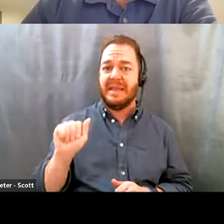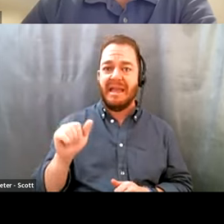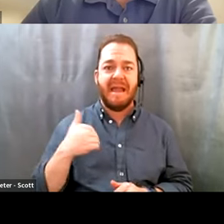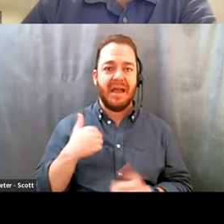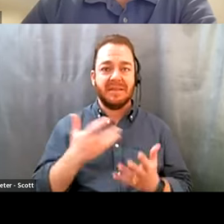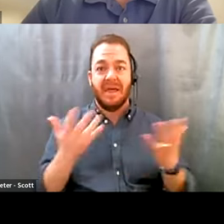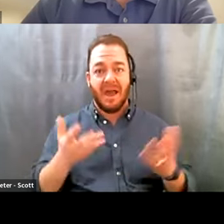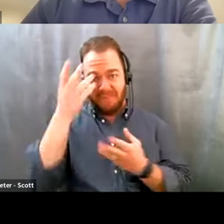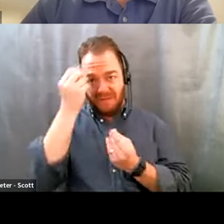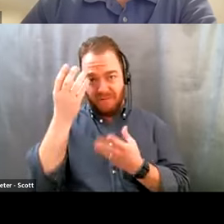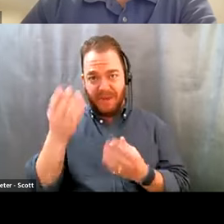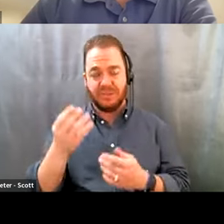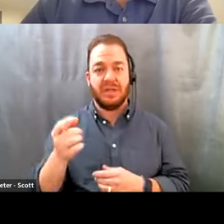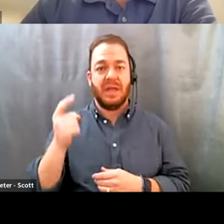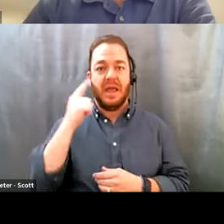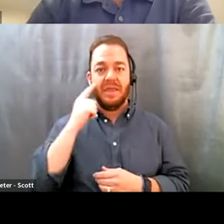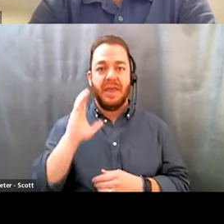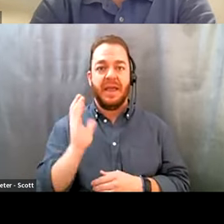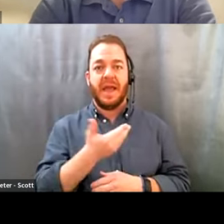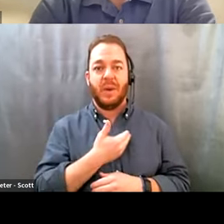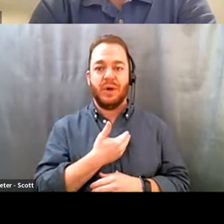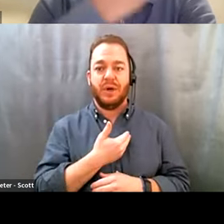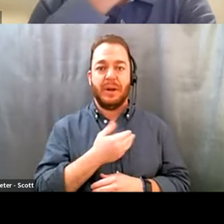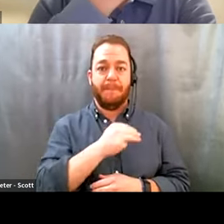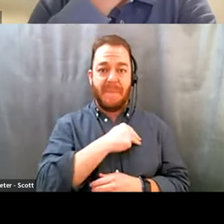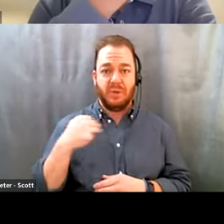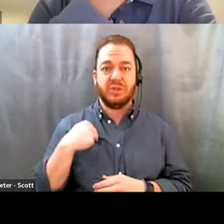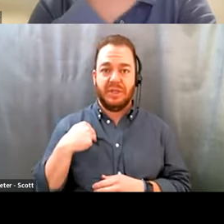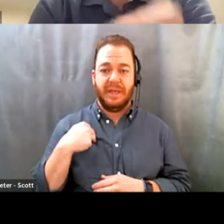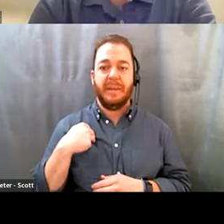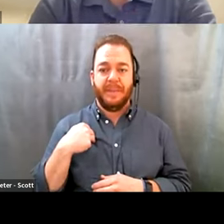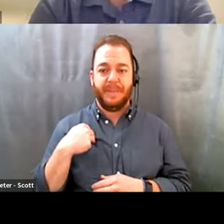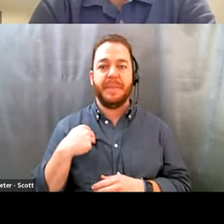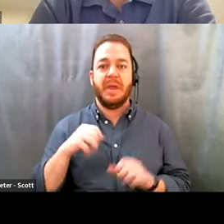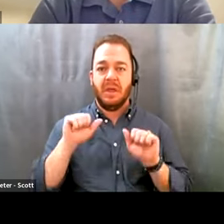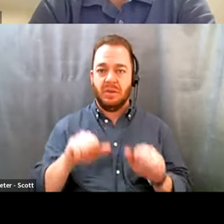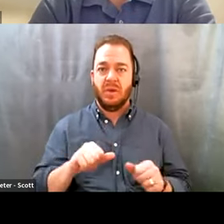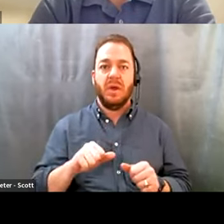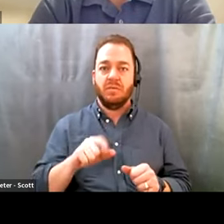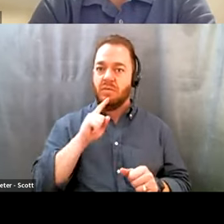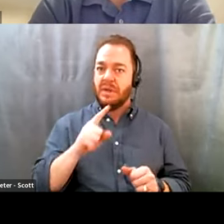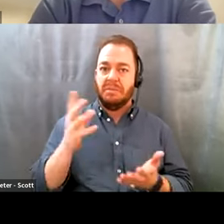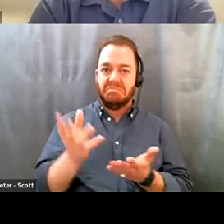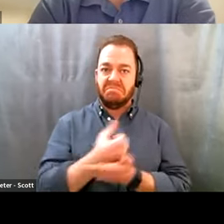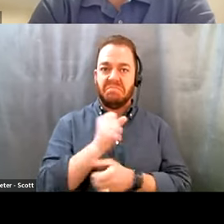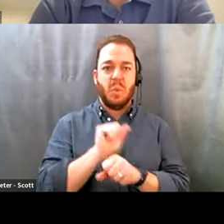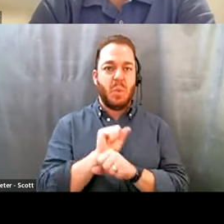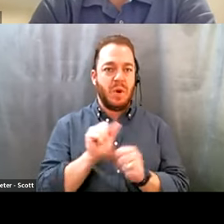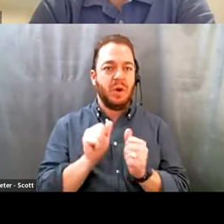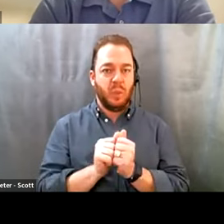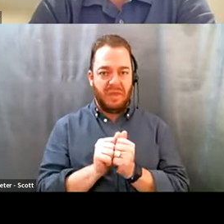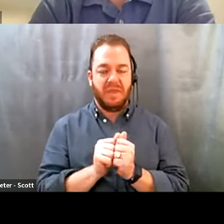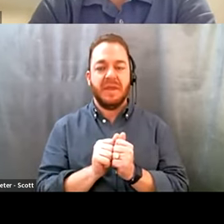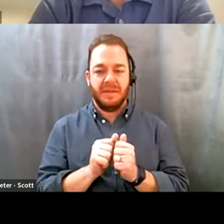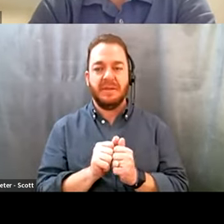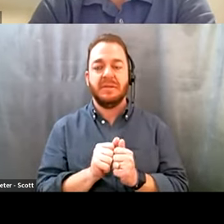of information, I think, that our membership could usually really work with.